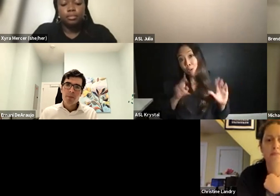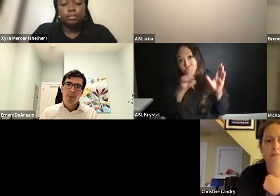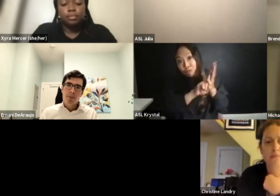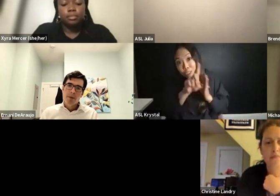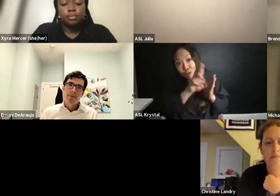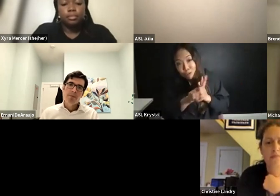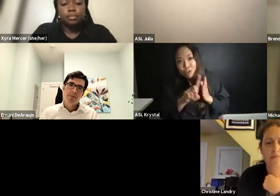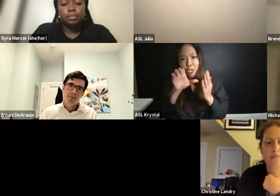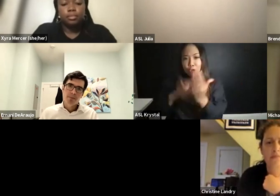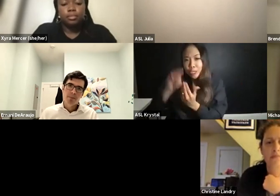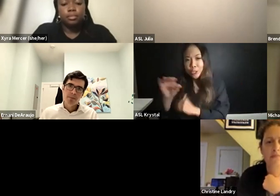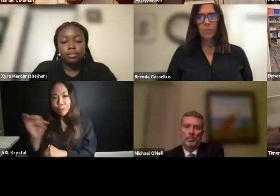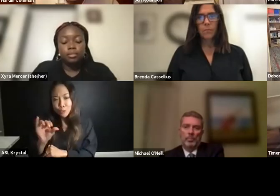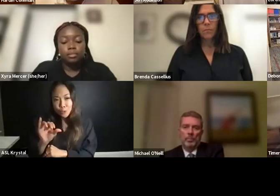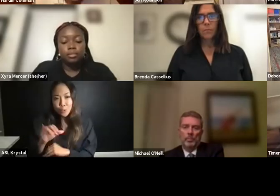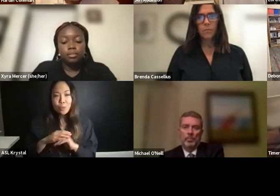teacher